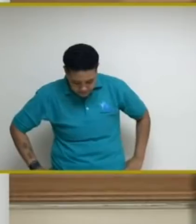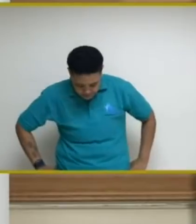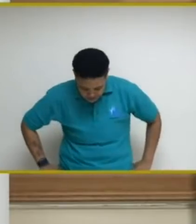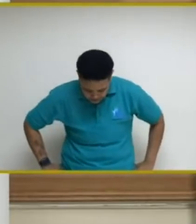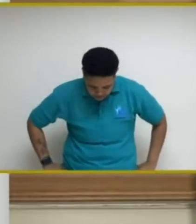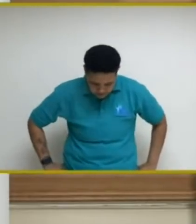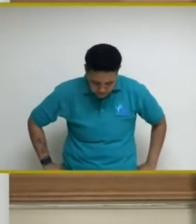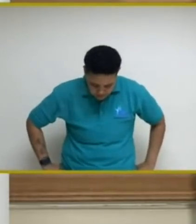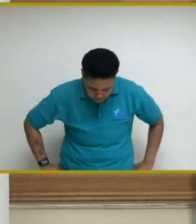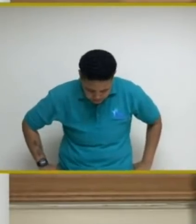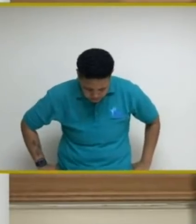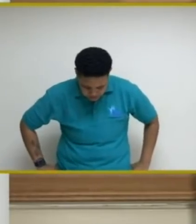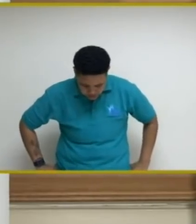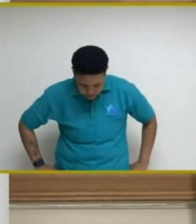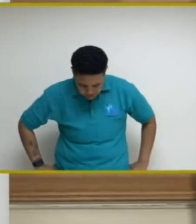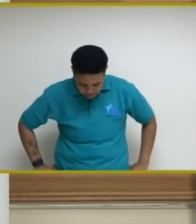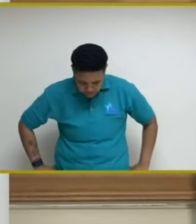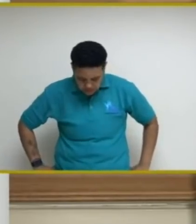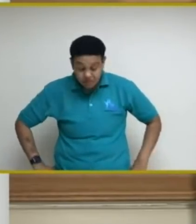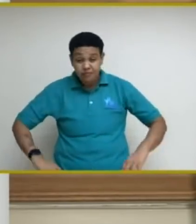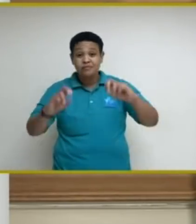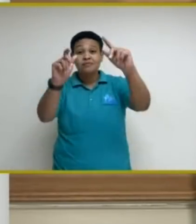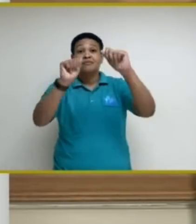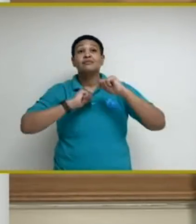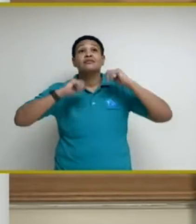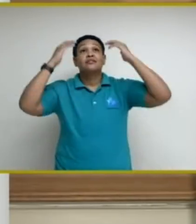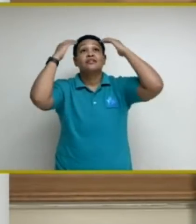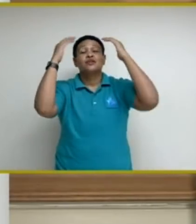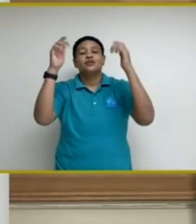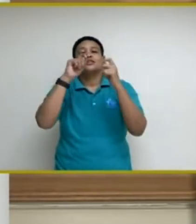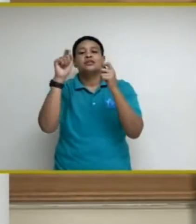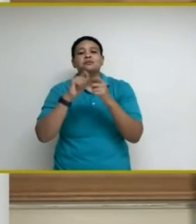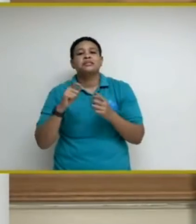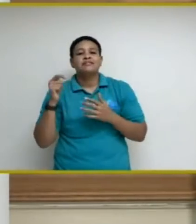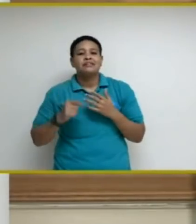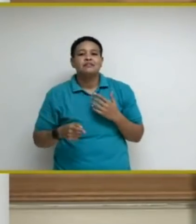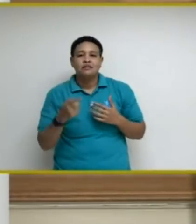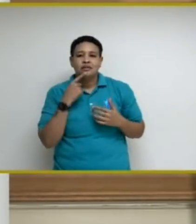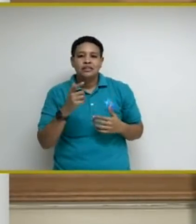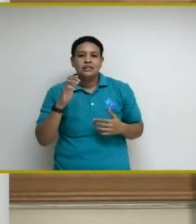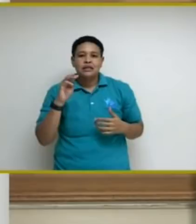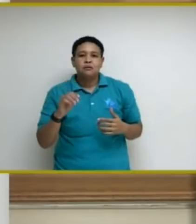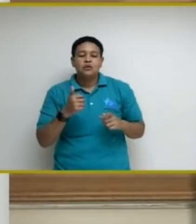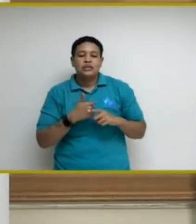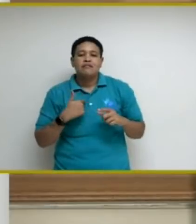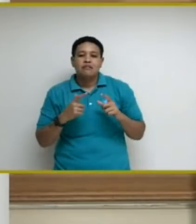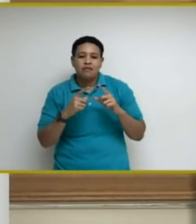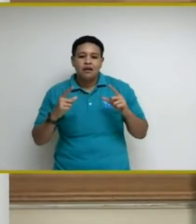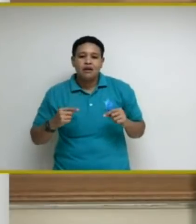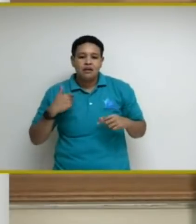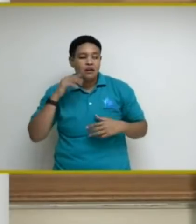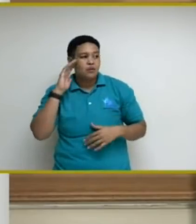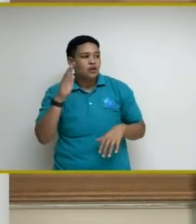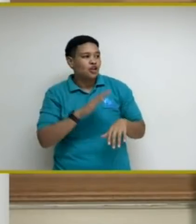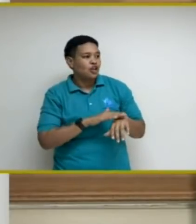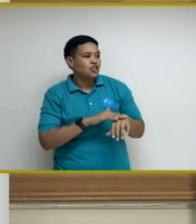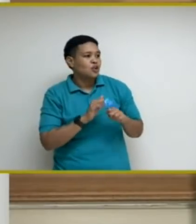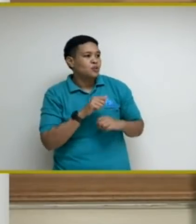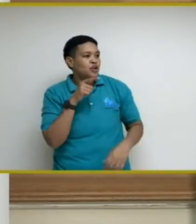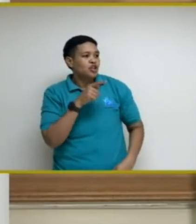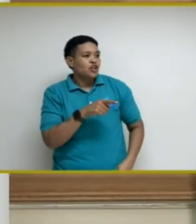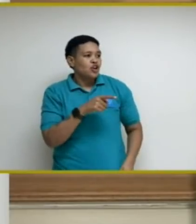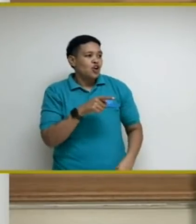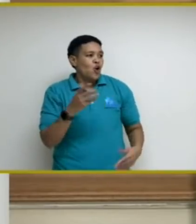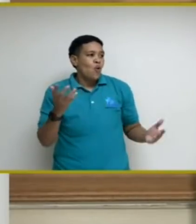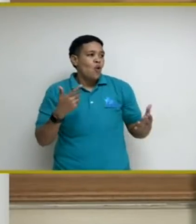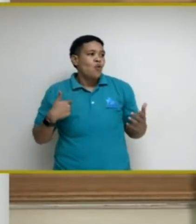All right, so I don't know the specific case you've mentioned. You said that the CMO has the card, so I'll consult with her.